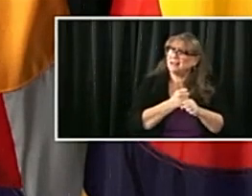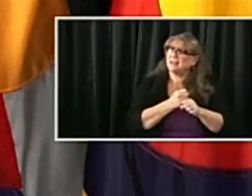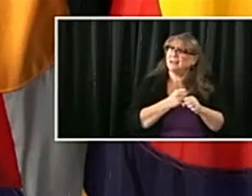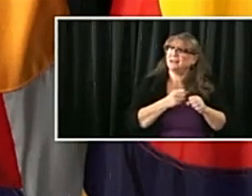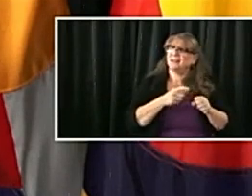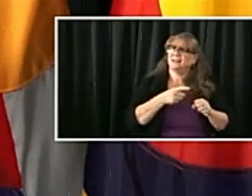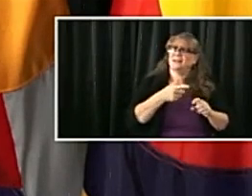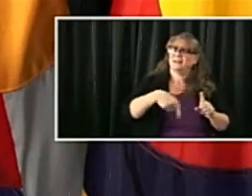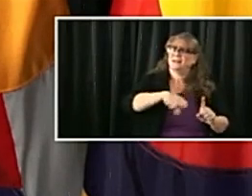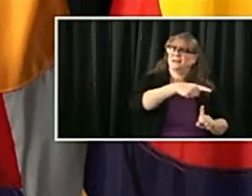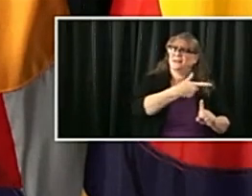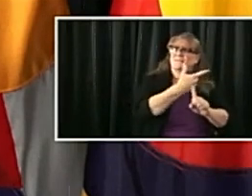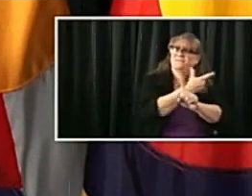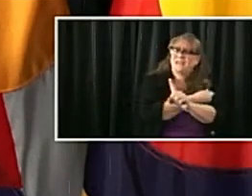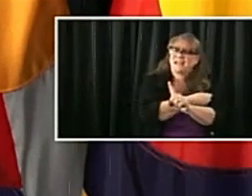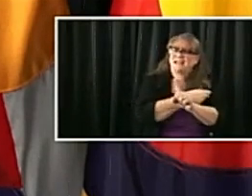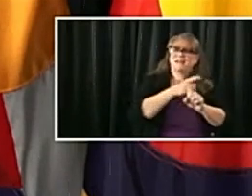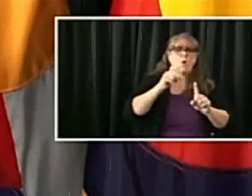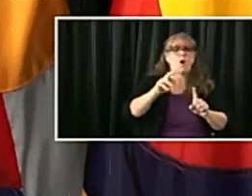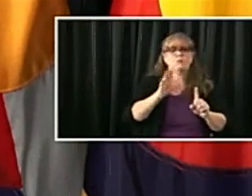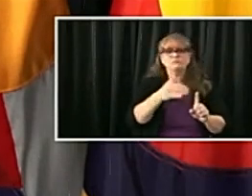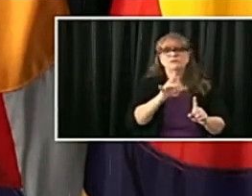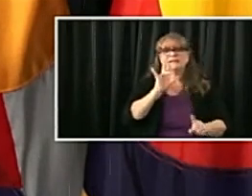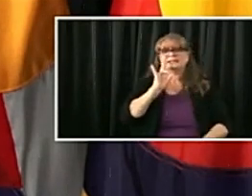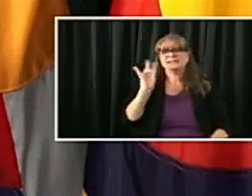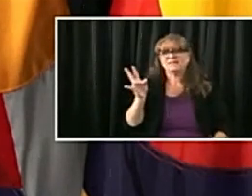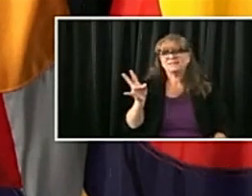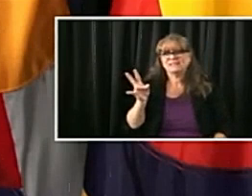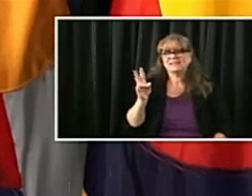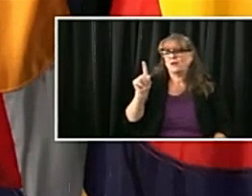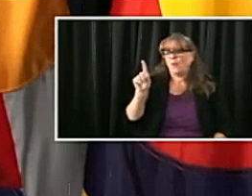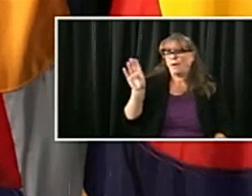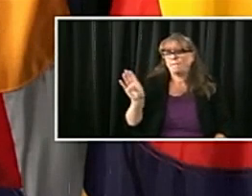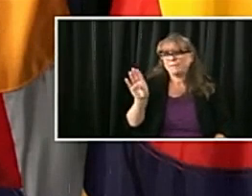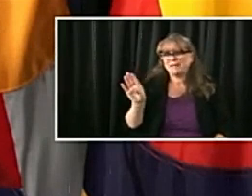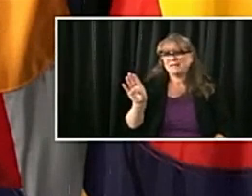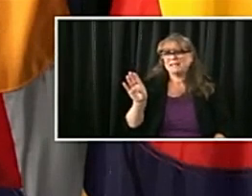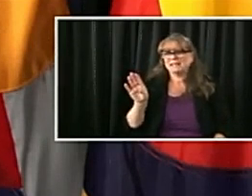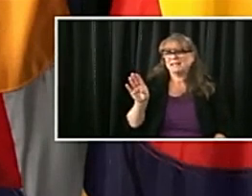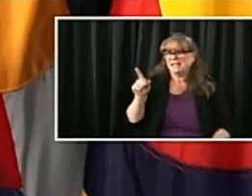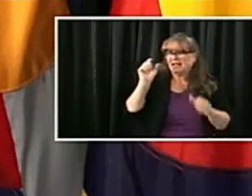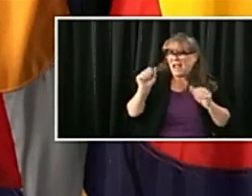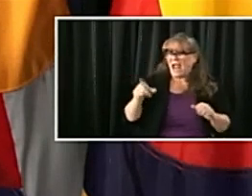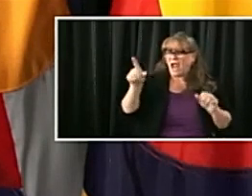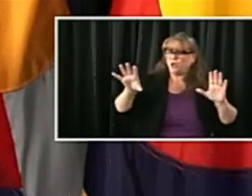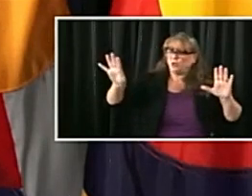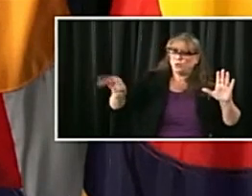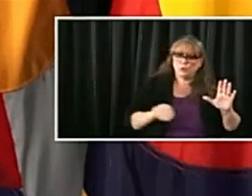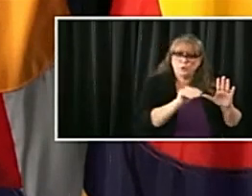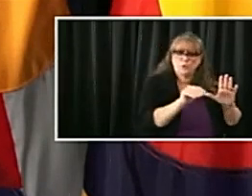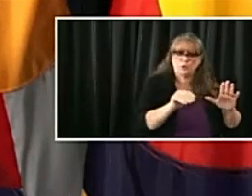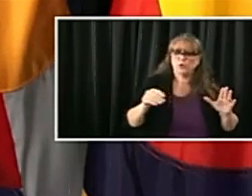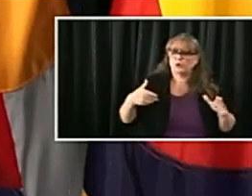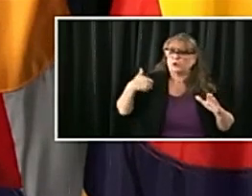think is where the federal government is recommending. Maybe you can talk through the thinking on that a bit.